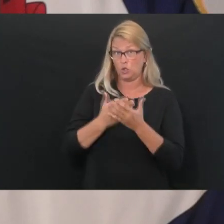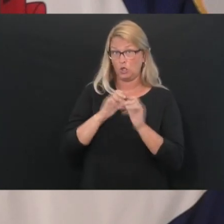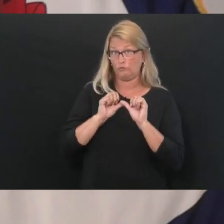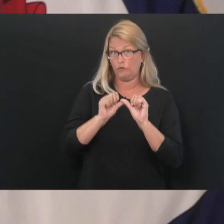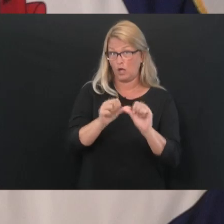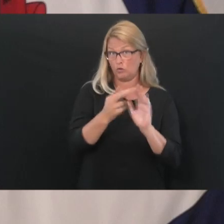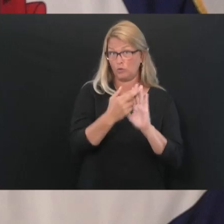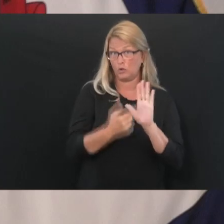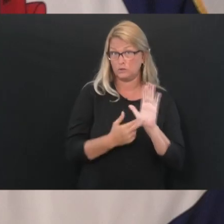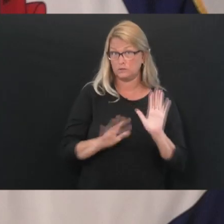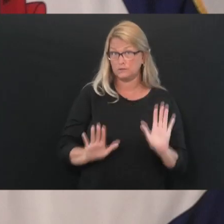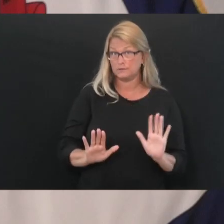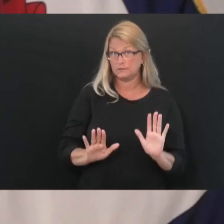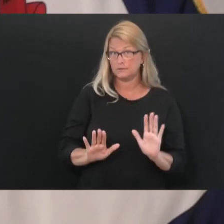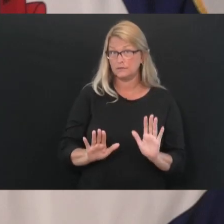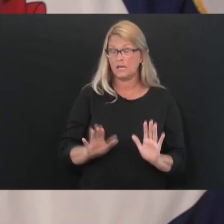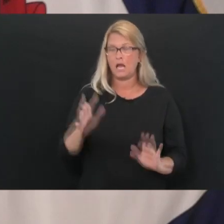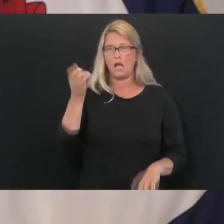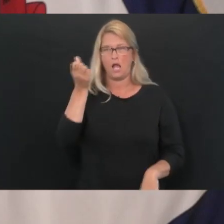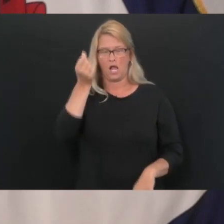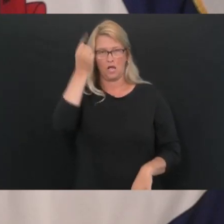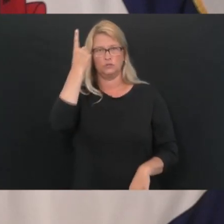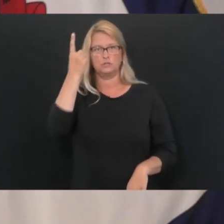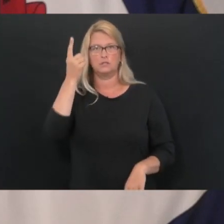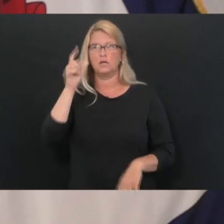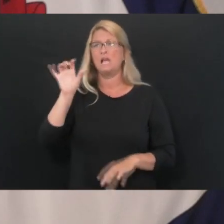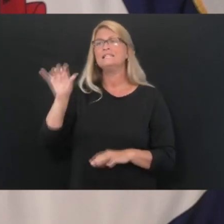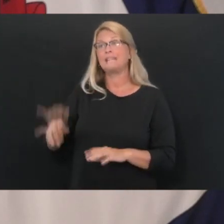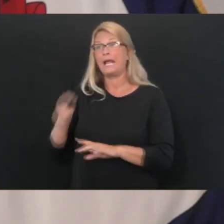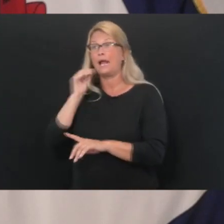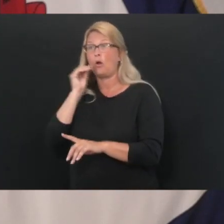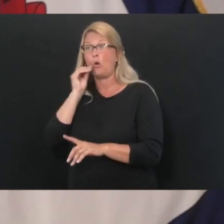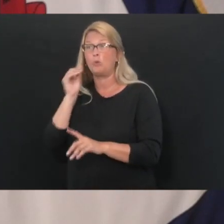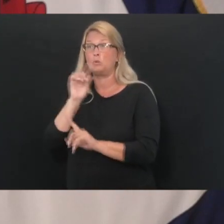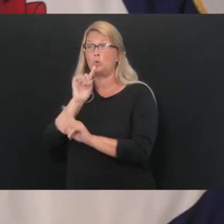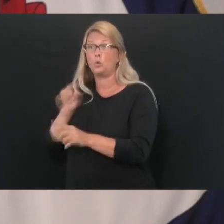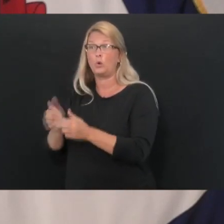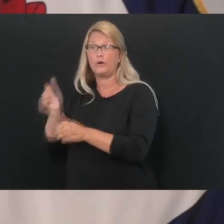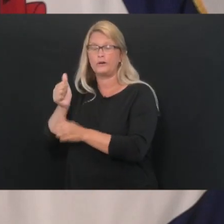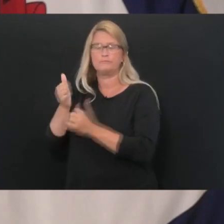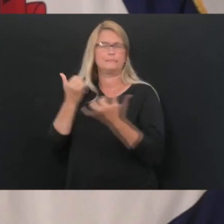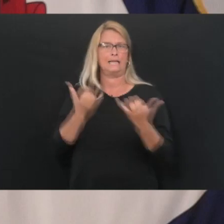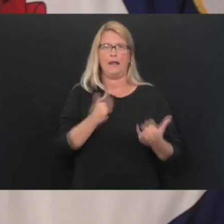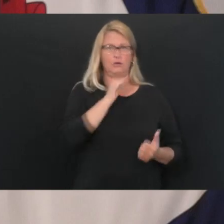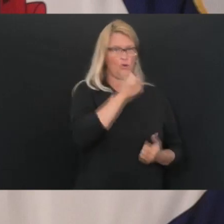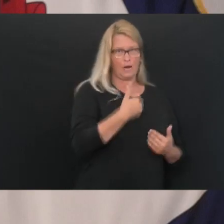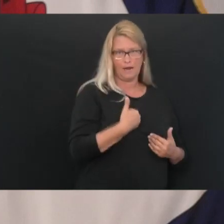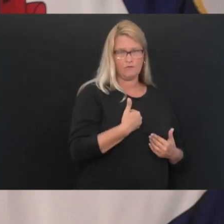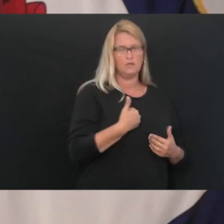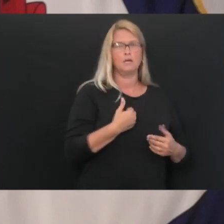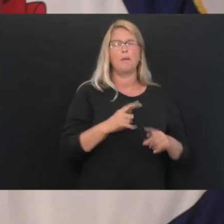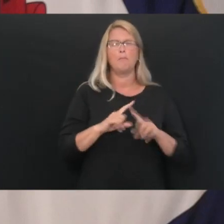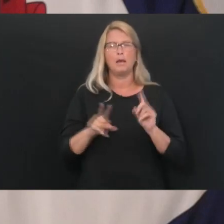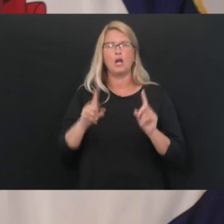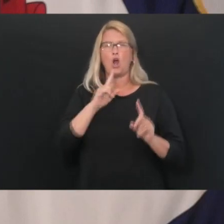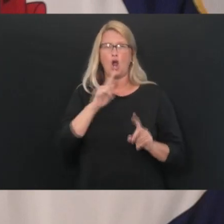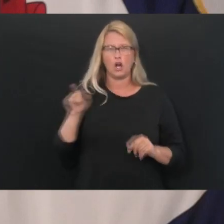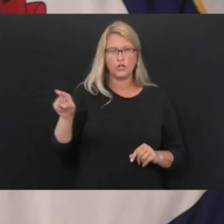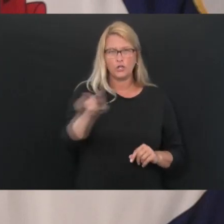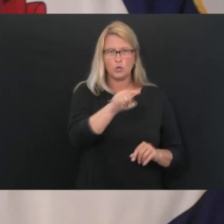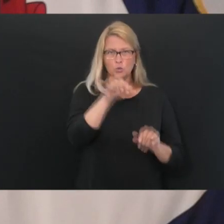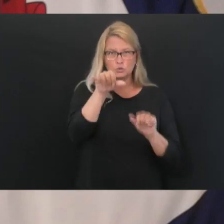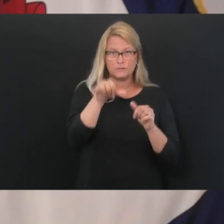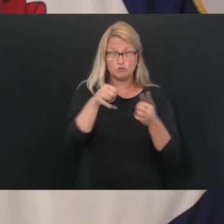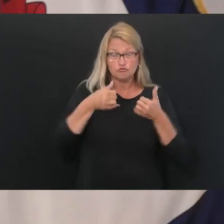Now, I get it. There was a stay-at-home order. Now there's not. I get that. You know, but are we trying with the